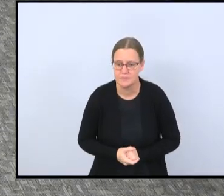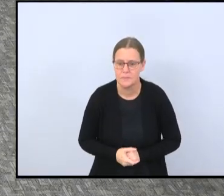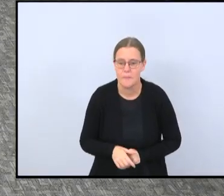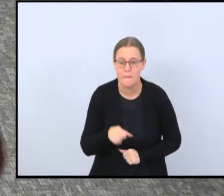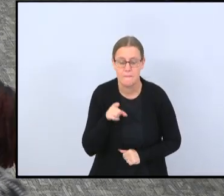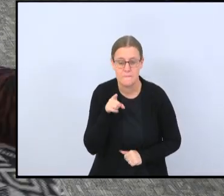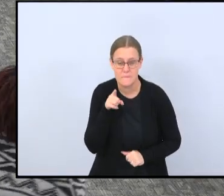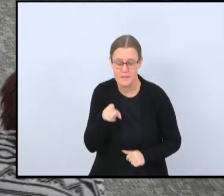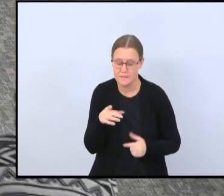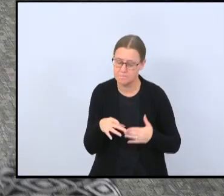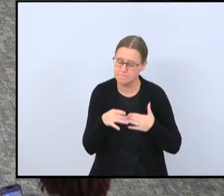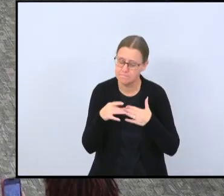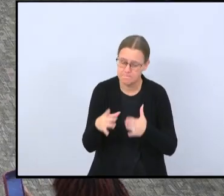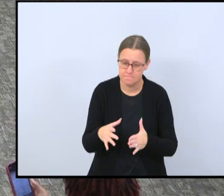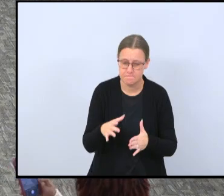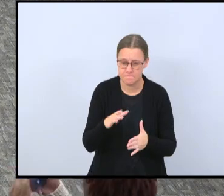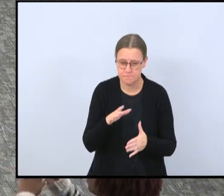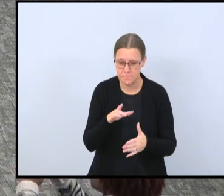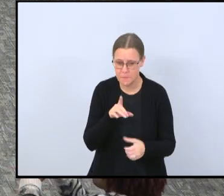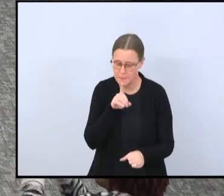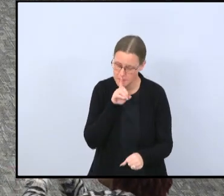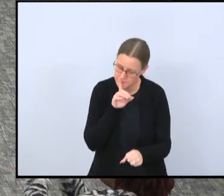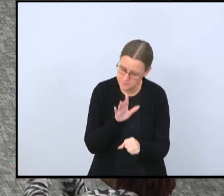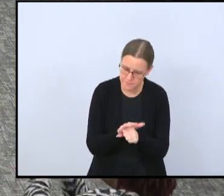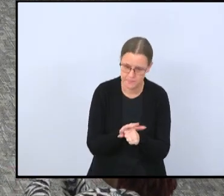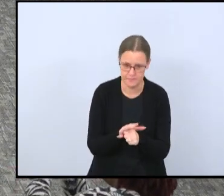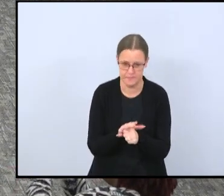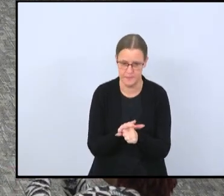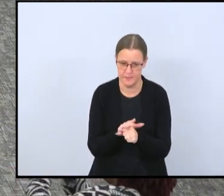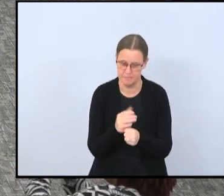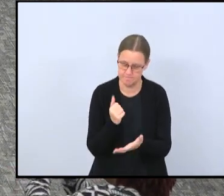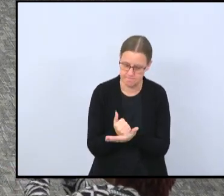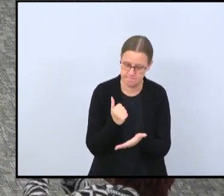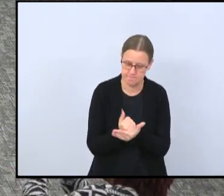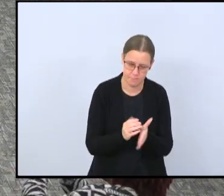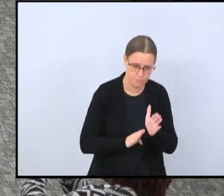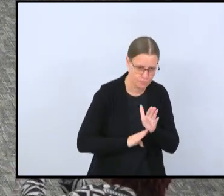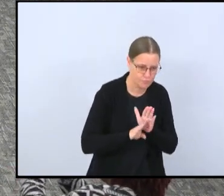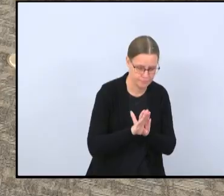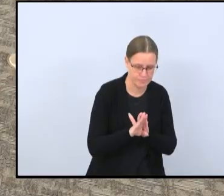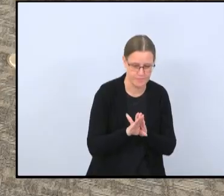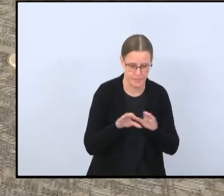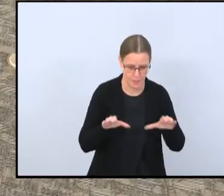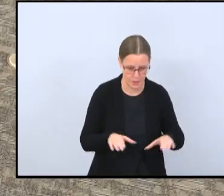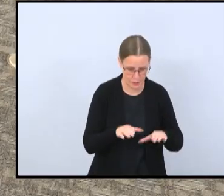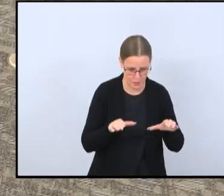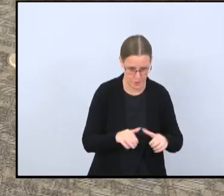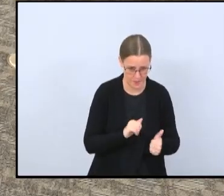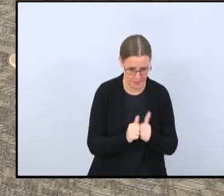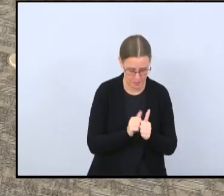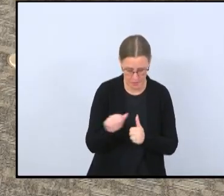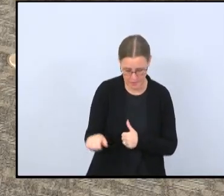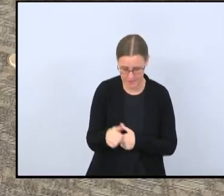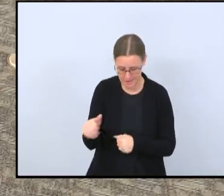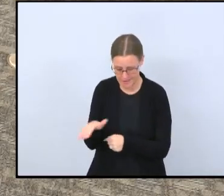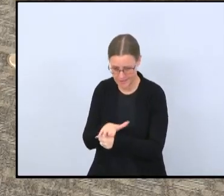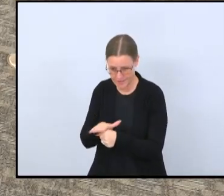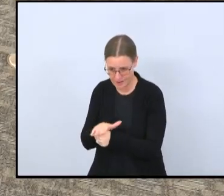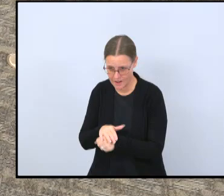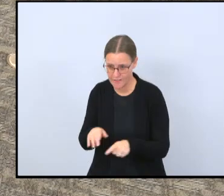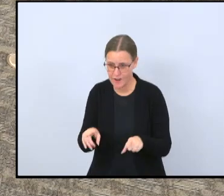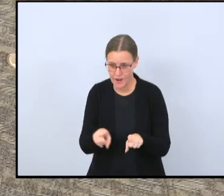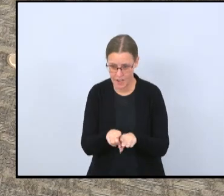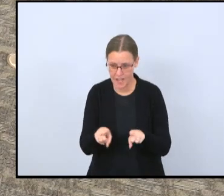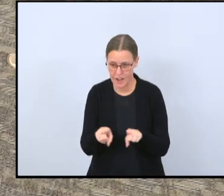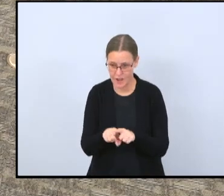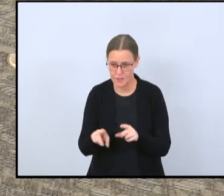His leadership and commitment play a vital role in their development, both on and off the field. We also recognize Mr. Joseph Alexander,